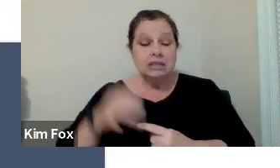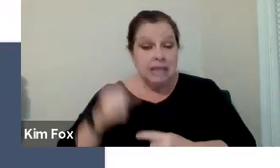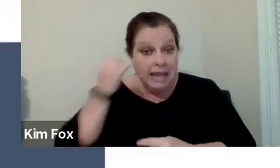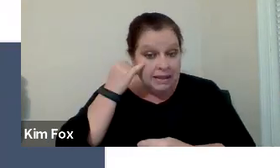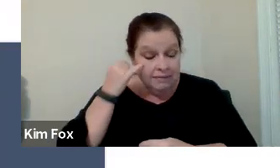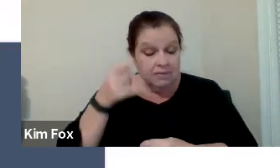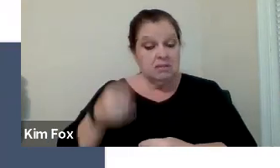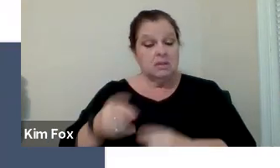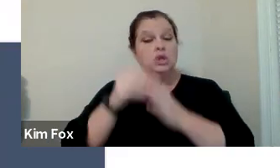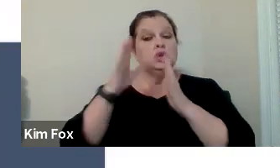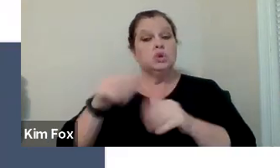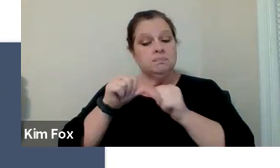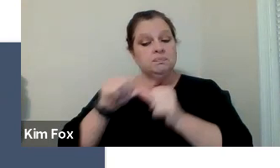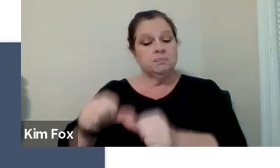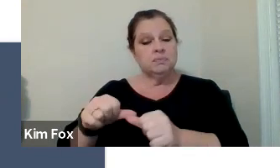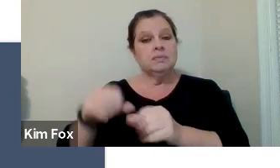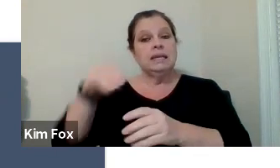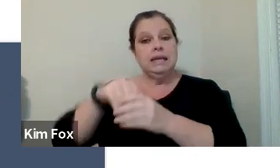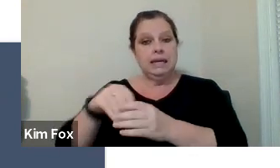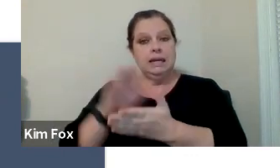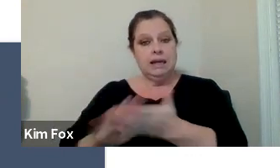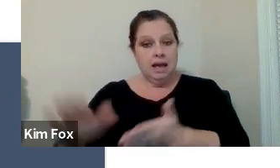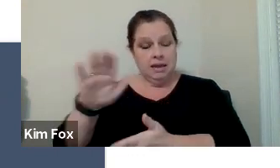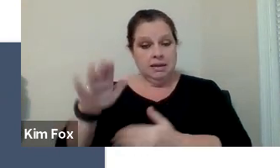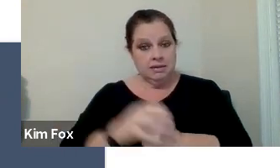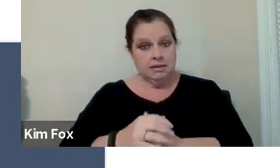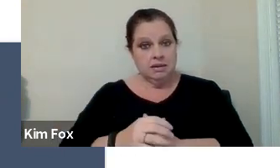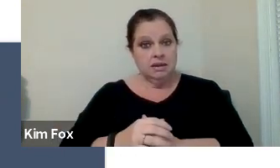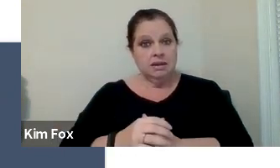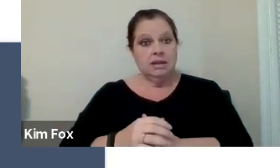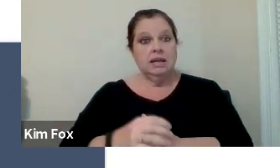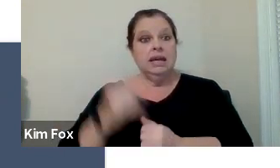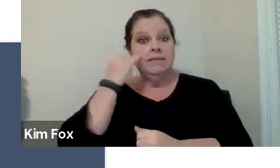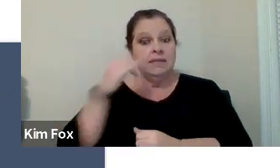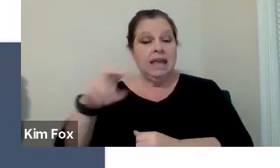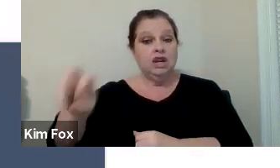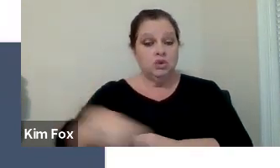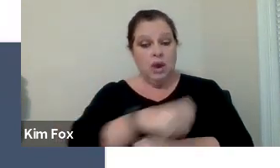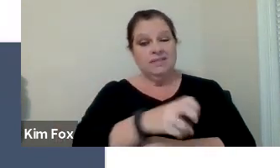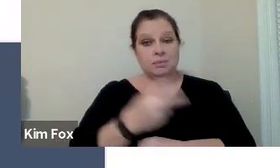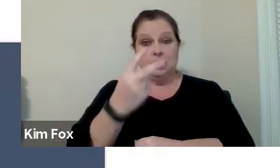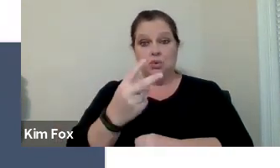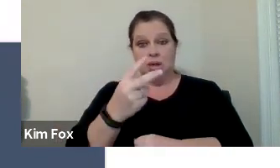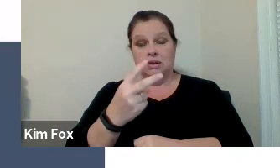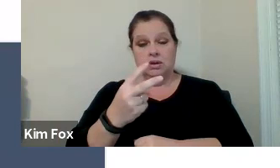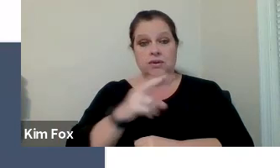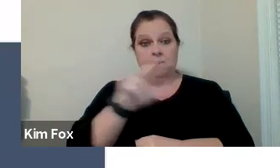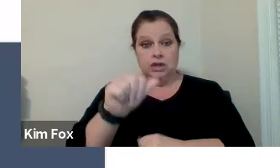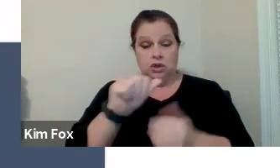school. The in-state tuition rates remain even if a student transfers between two Virginia schools.